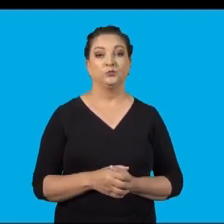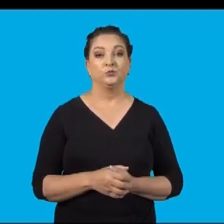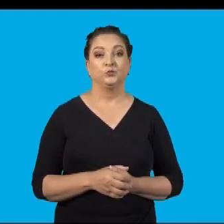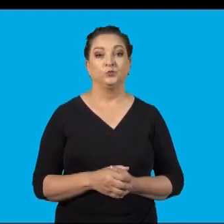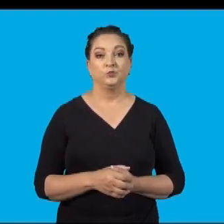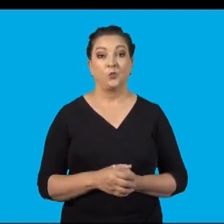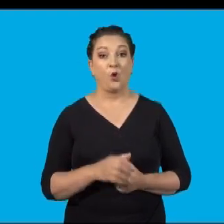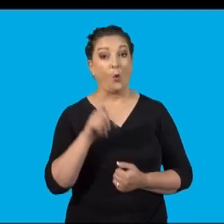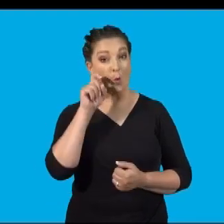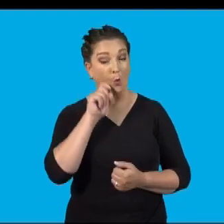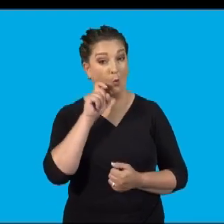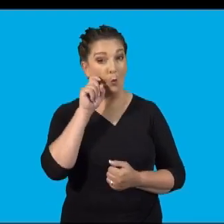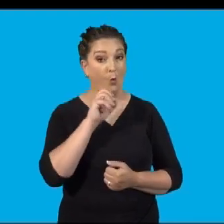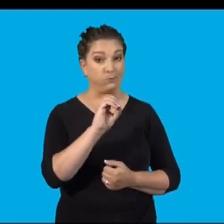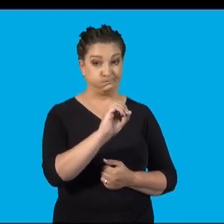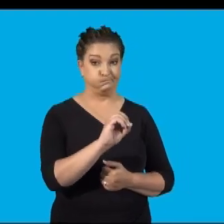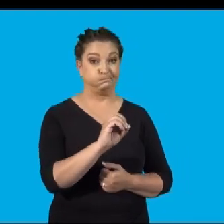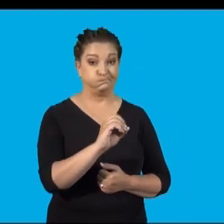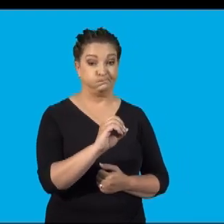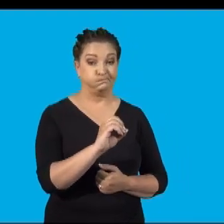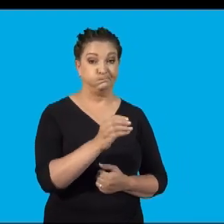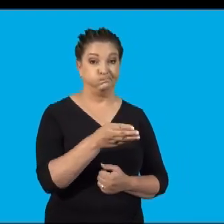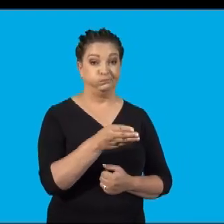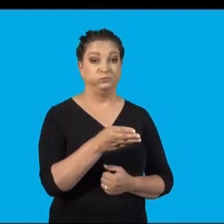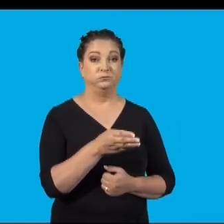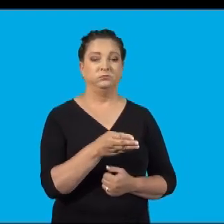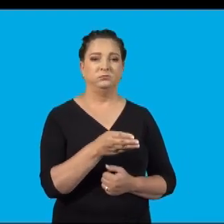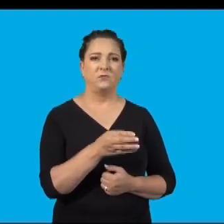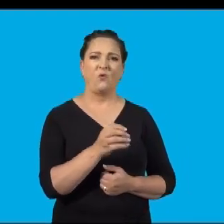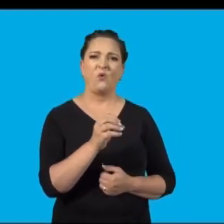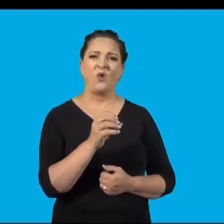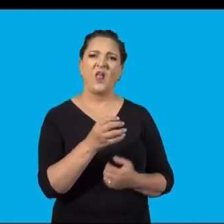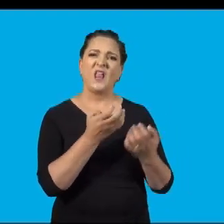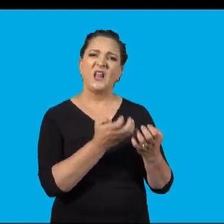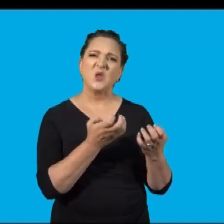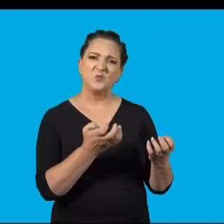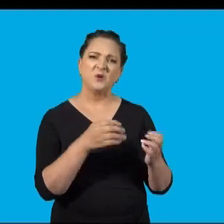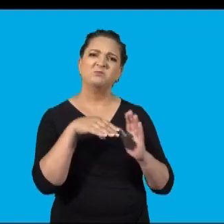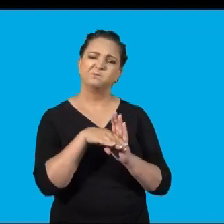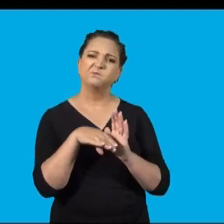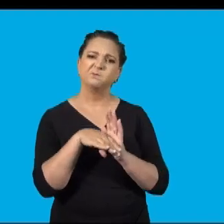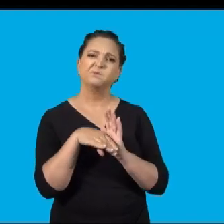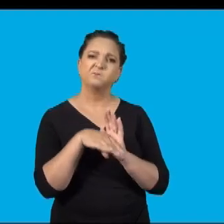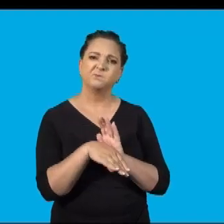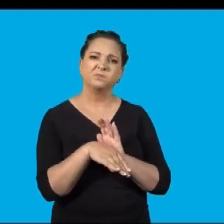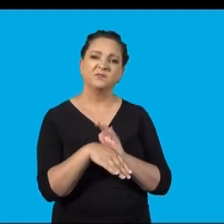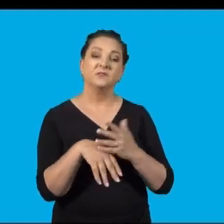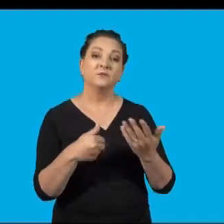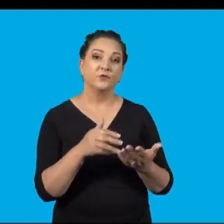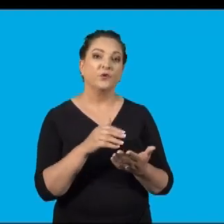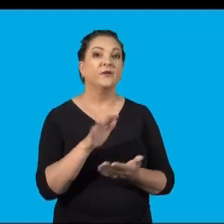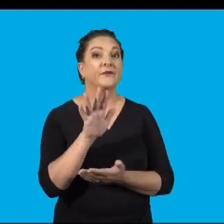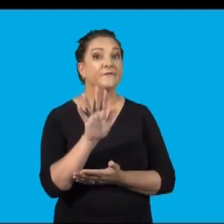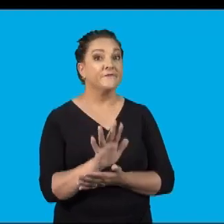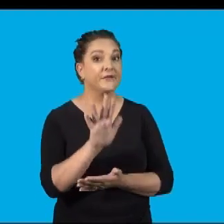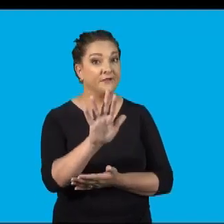also going to calculate for the old. Okay. Equipment is depreciated